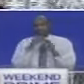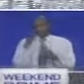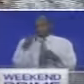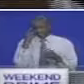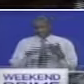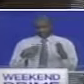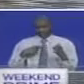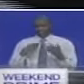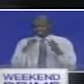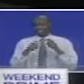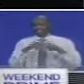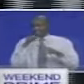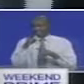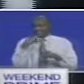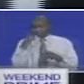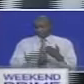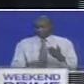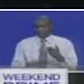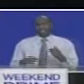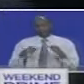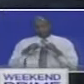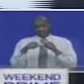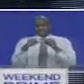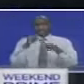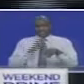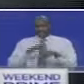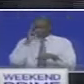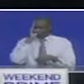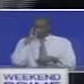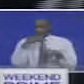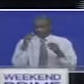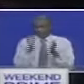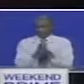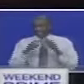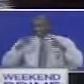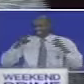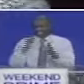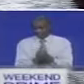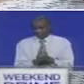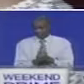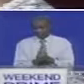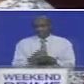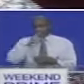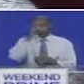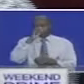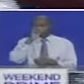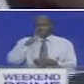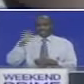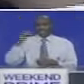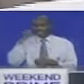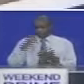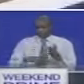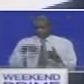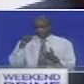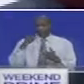alleged assassination attempt rages on even as the police continue with investigations. Jubilee leaders now say Wetangula